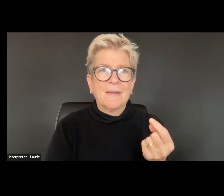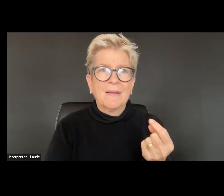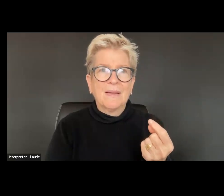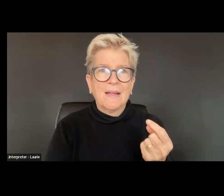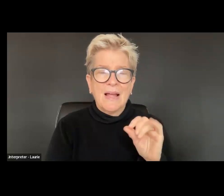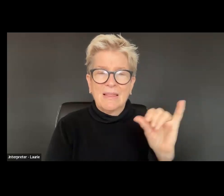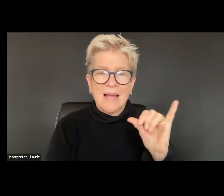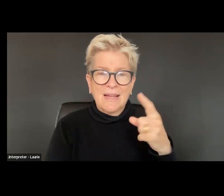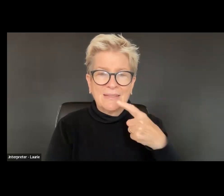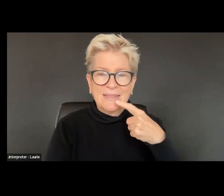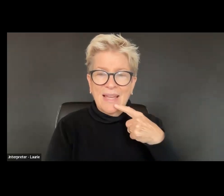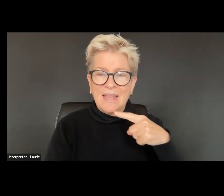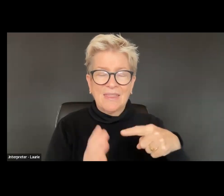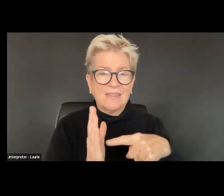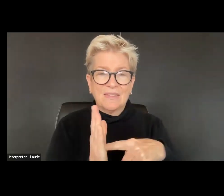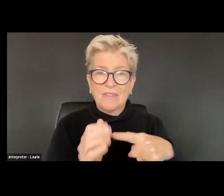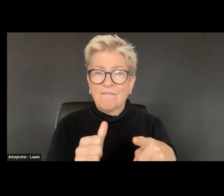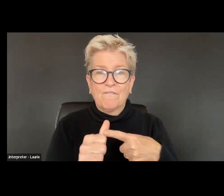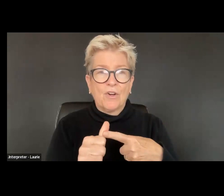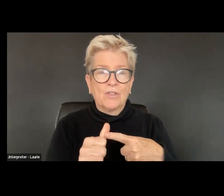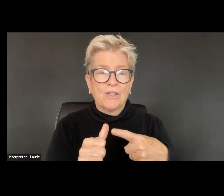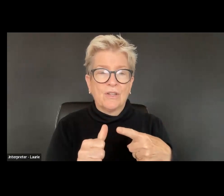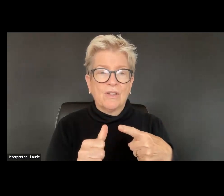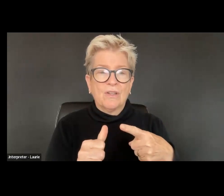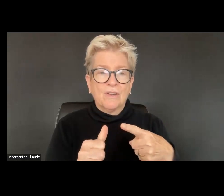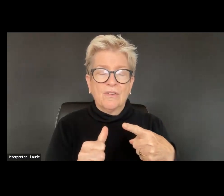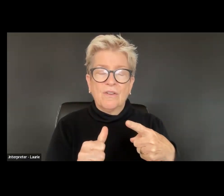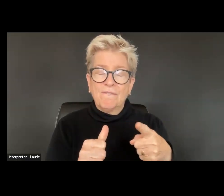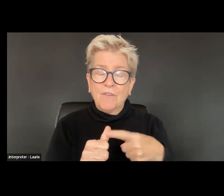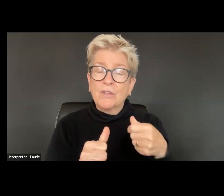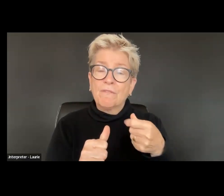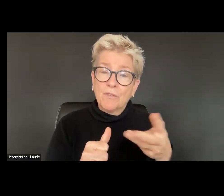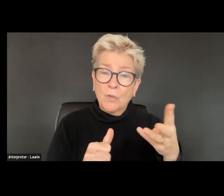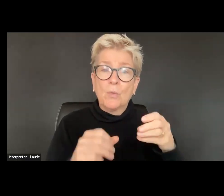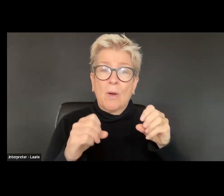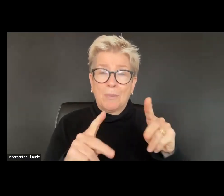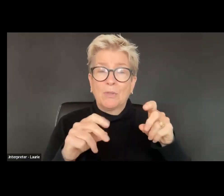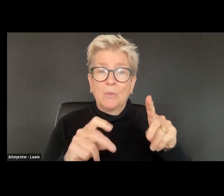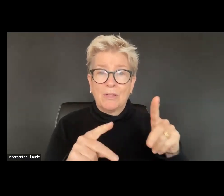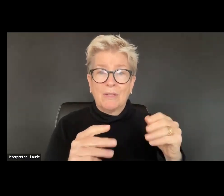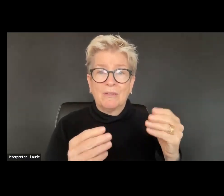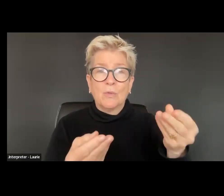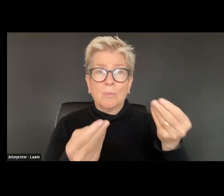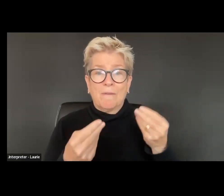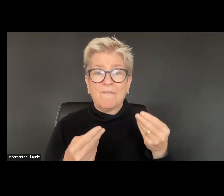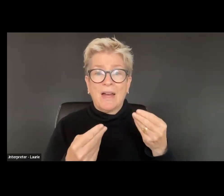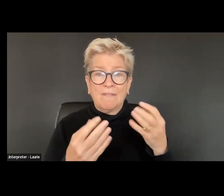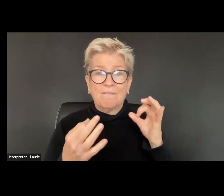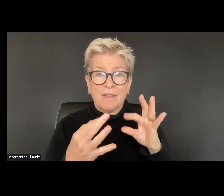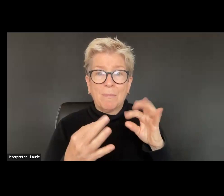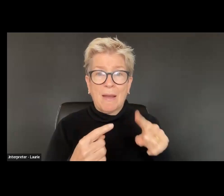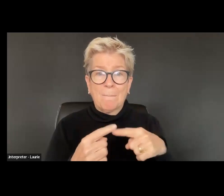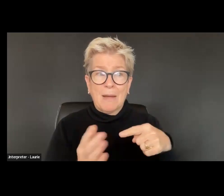Like I said, this is the first of a few, or like Betsy said earlier, it's the first of a few opportunities to provide feedback on the report.